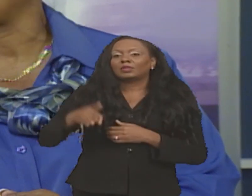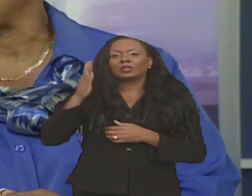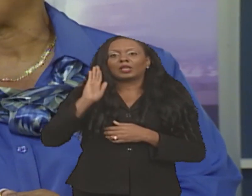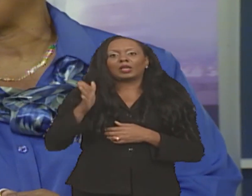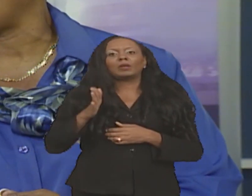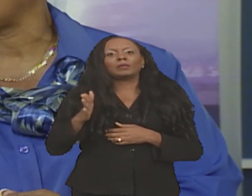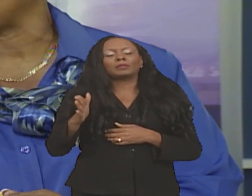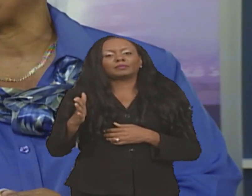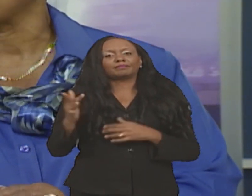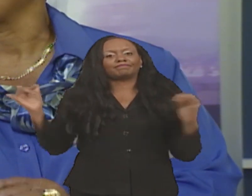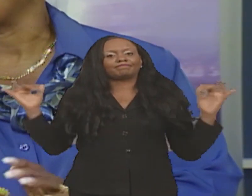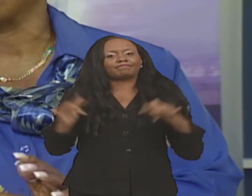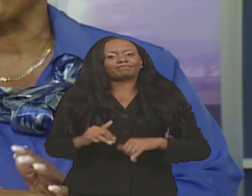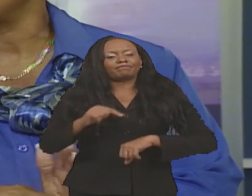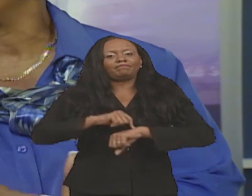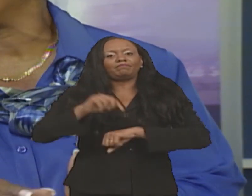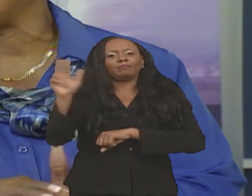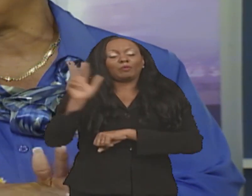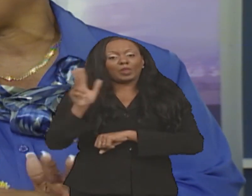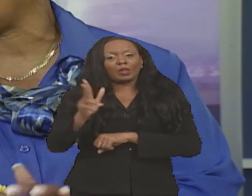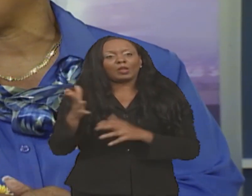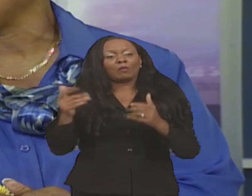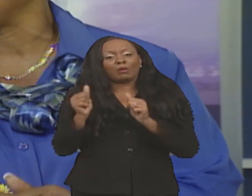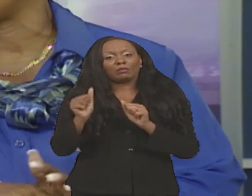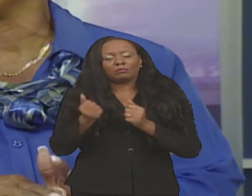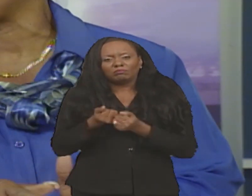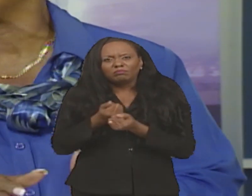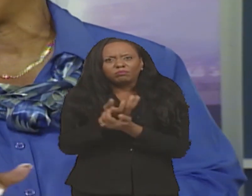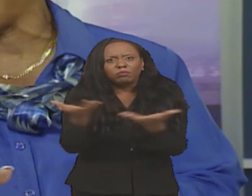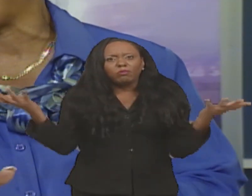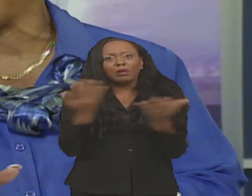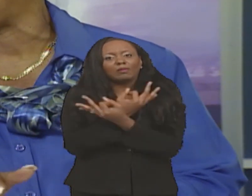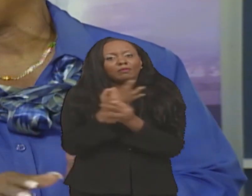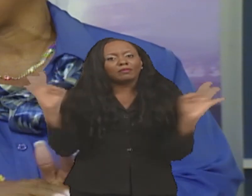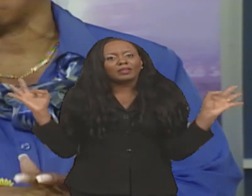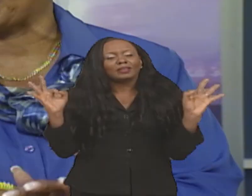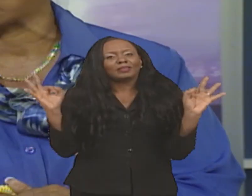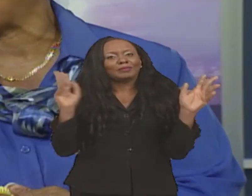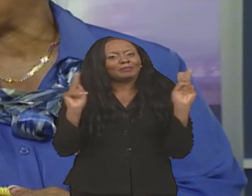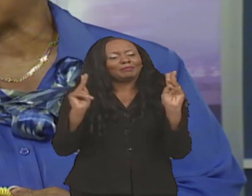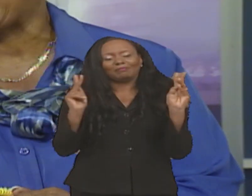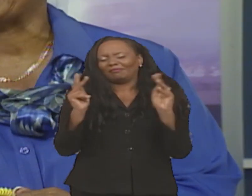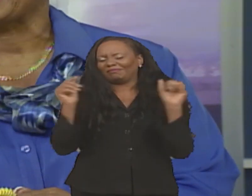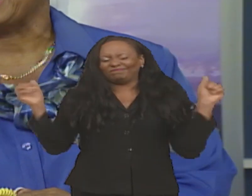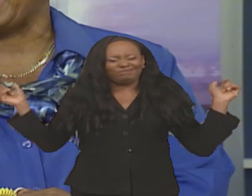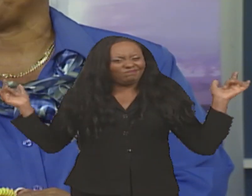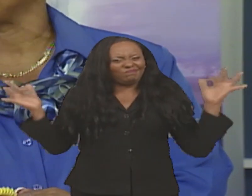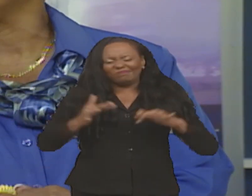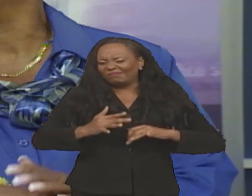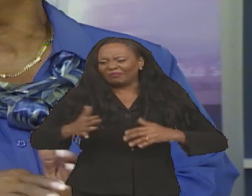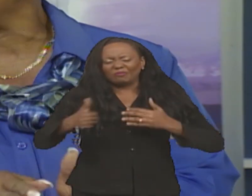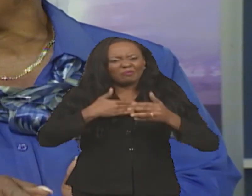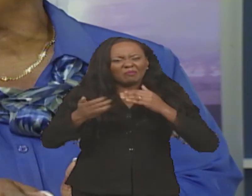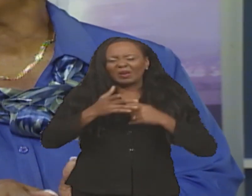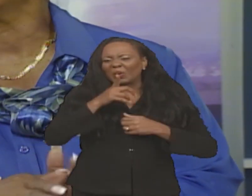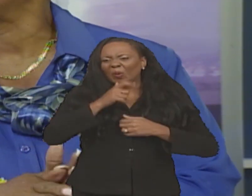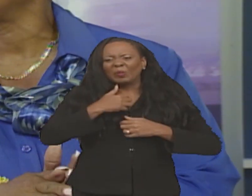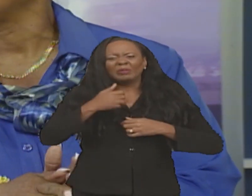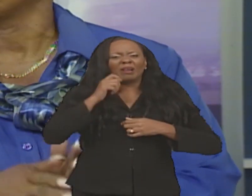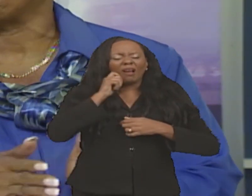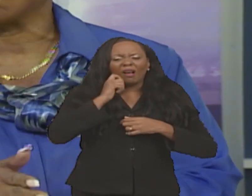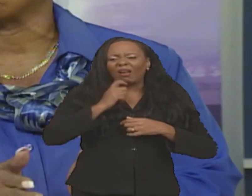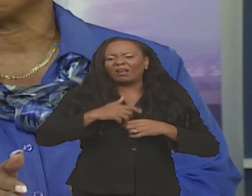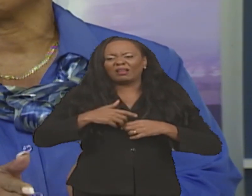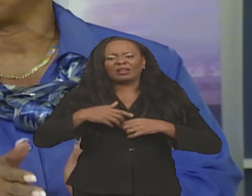at 3 o'clock, and we want everybody to come. It's a free for all, if you want to call it that. And people will be bussed